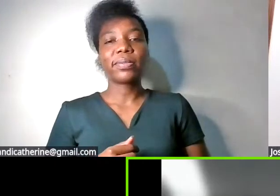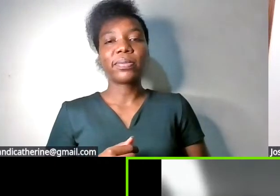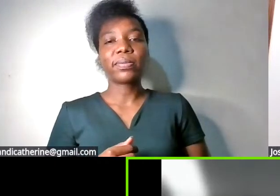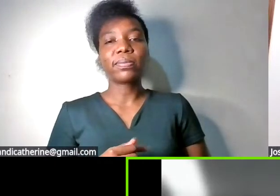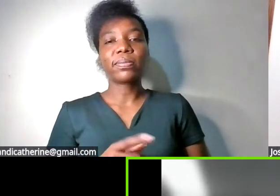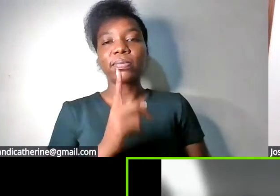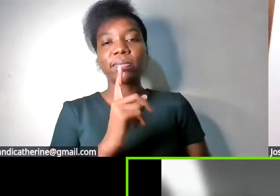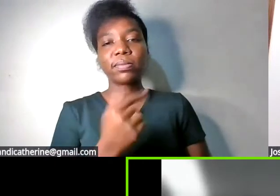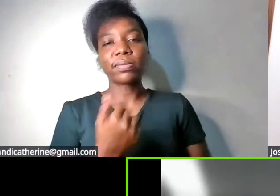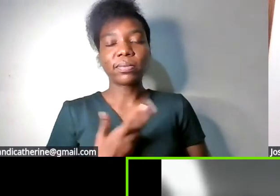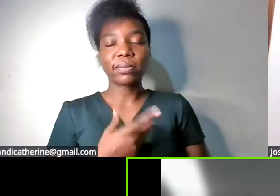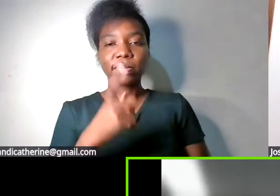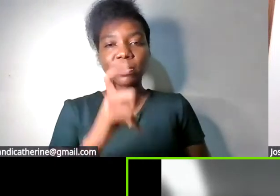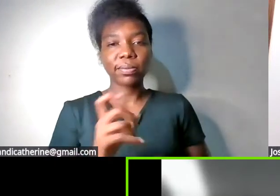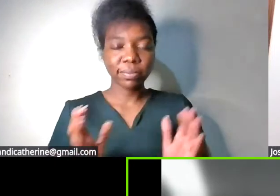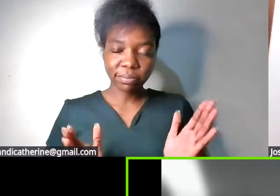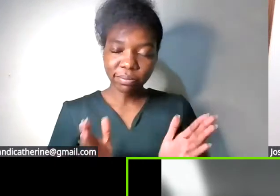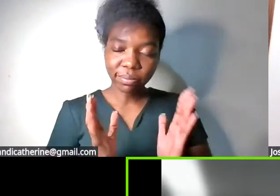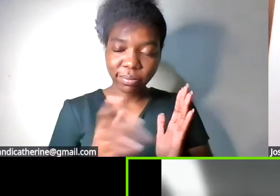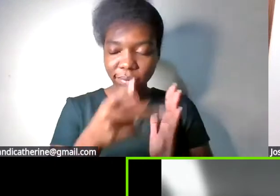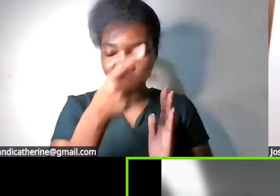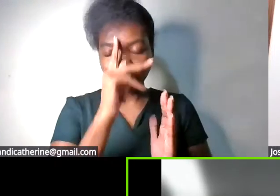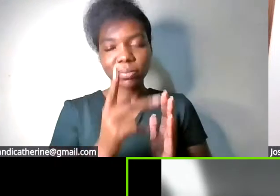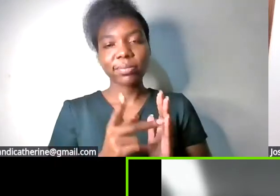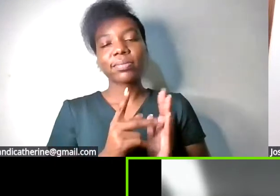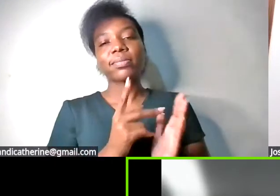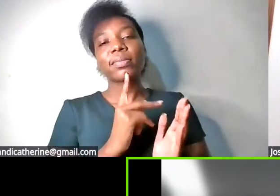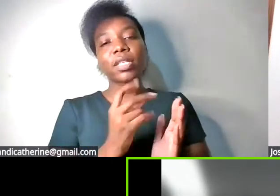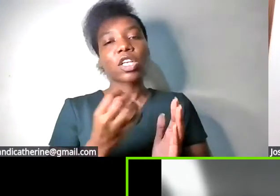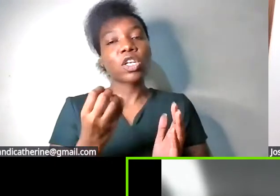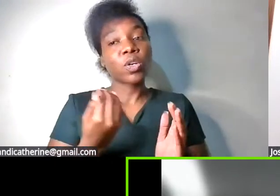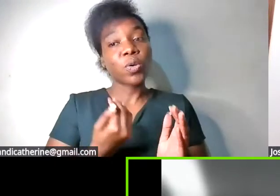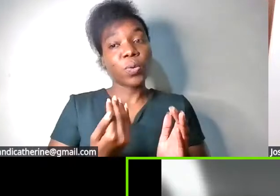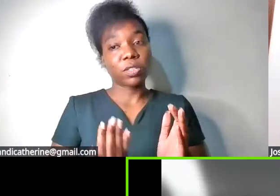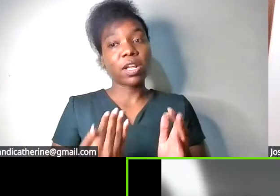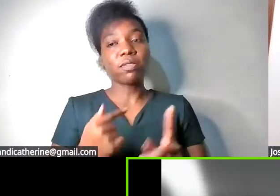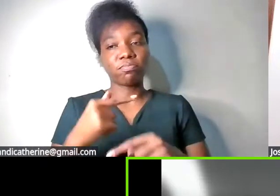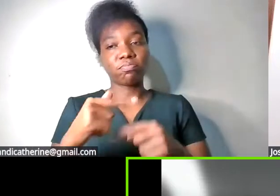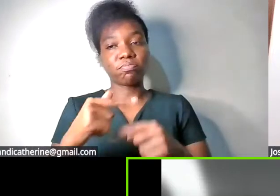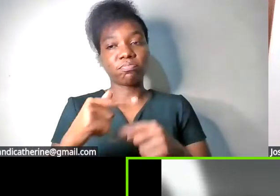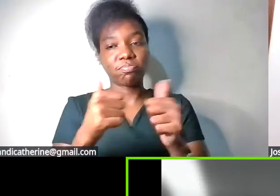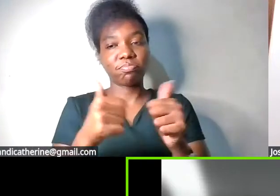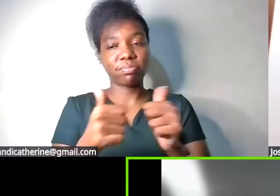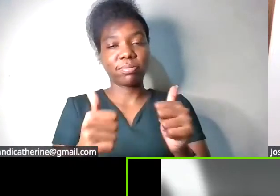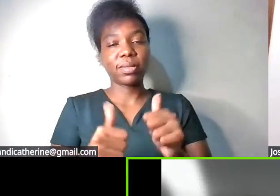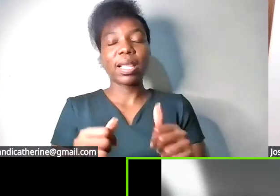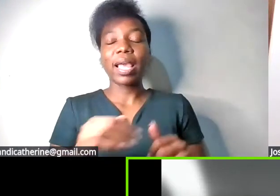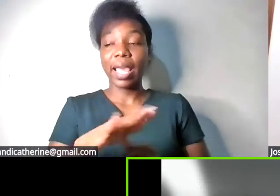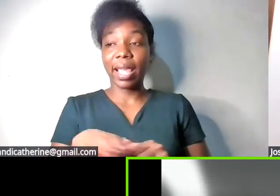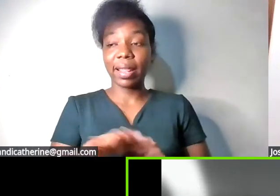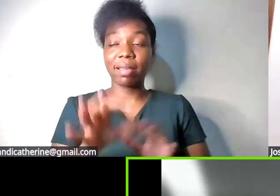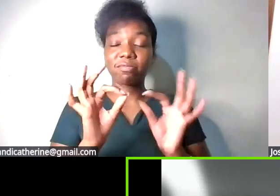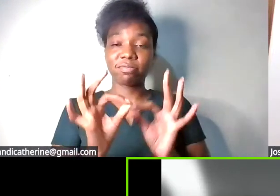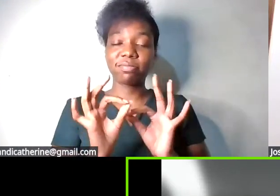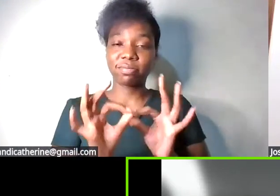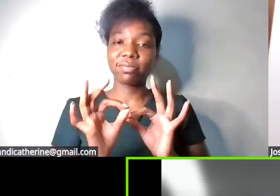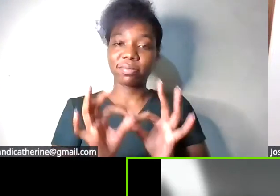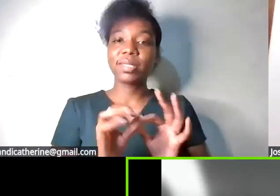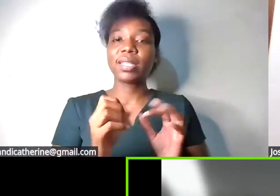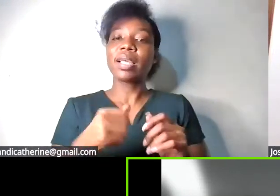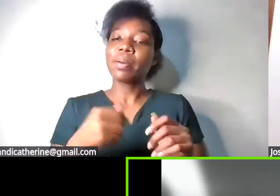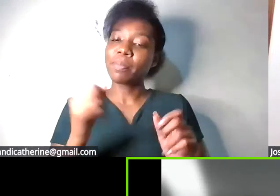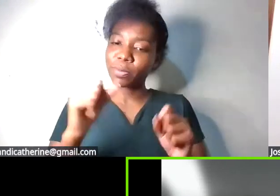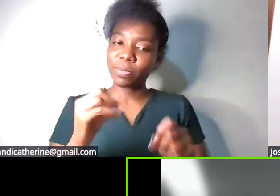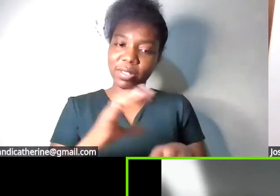encourage the parents. Your daughter is doing okay. She's in safe environment. She makes tons of friends, and then